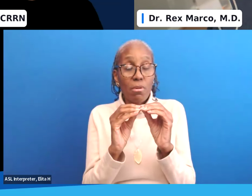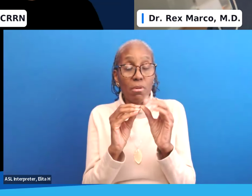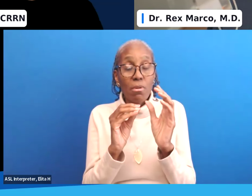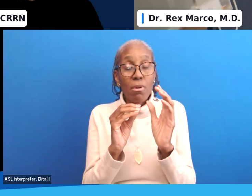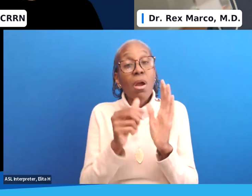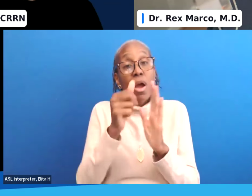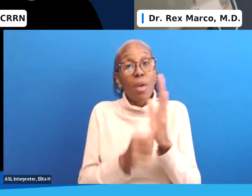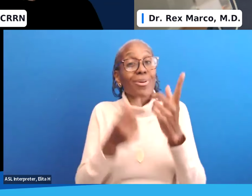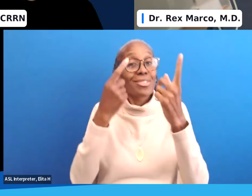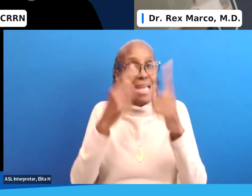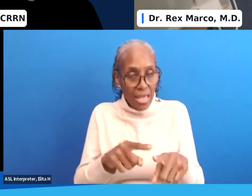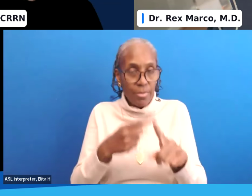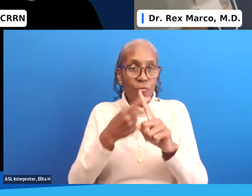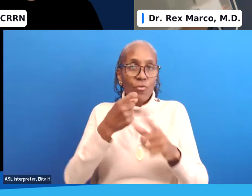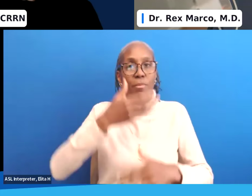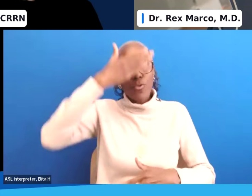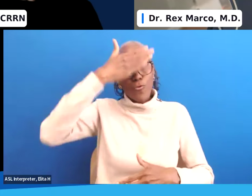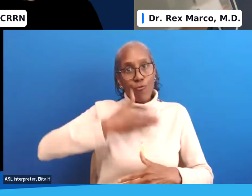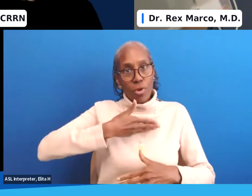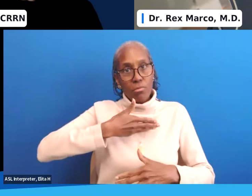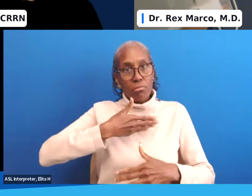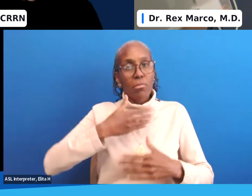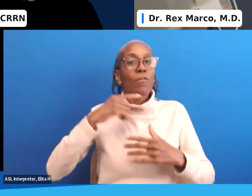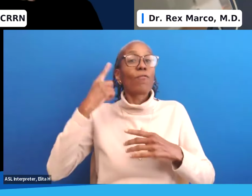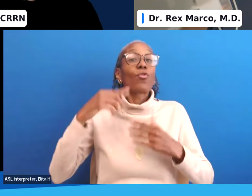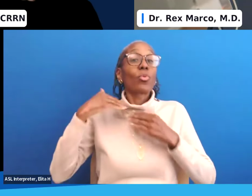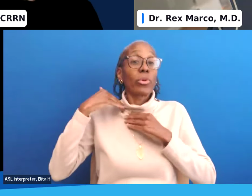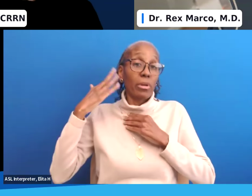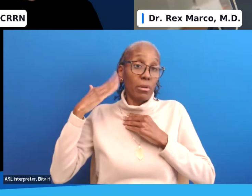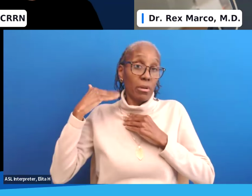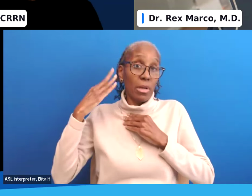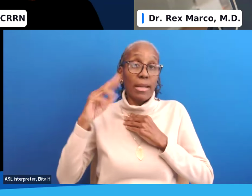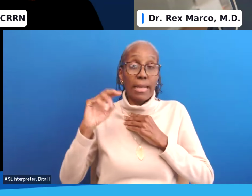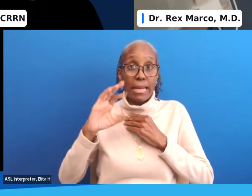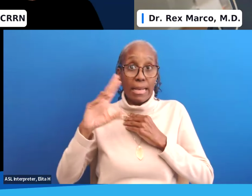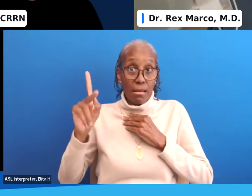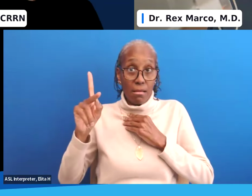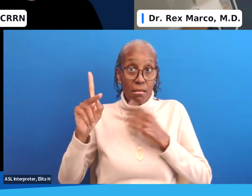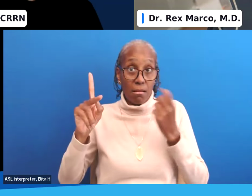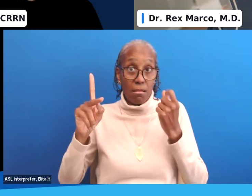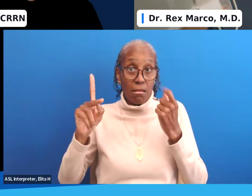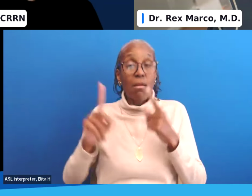operations are being done from the front. Having said that, with recent